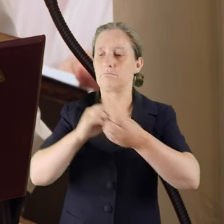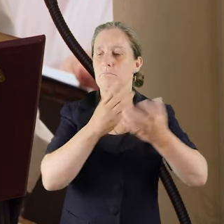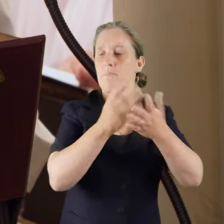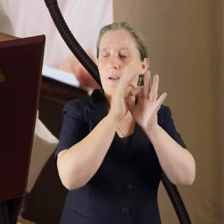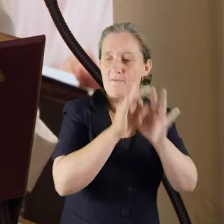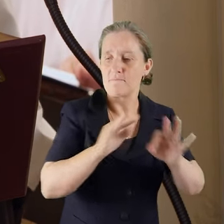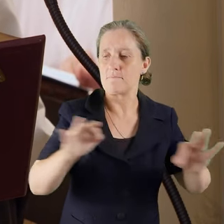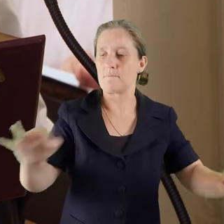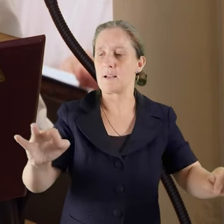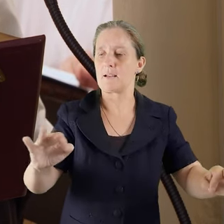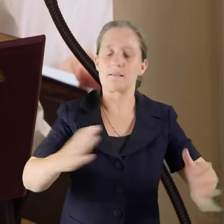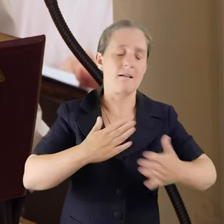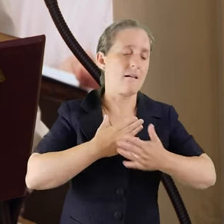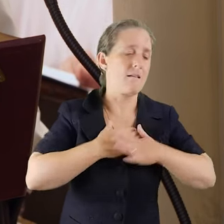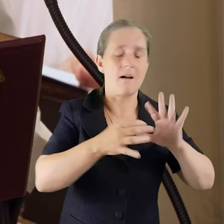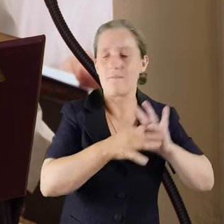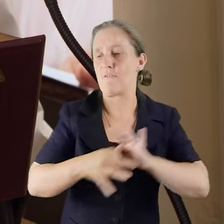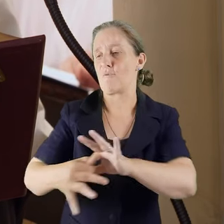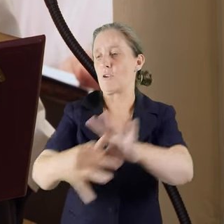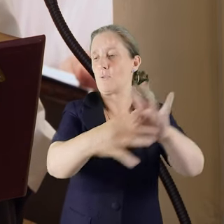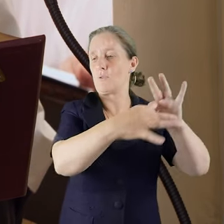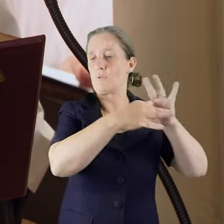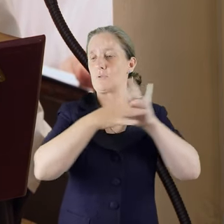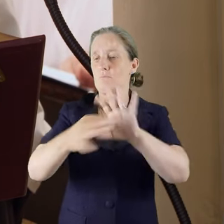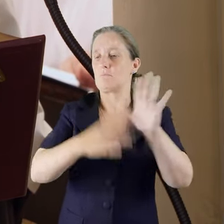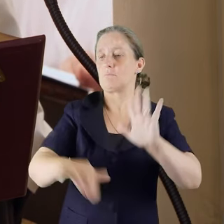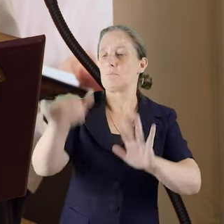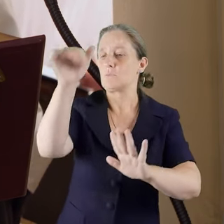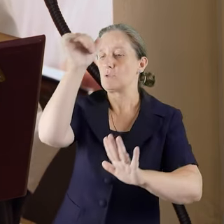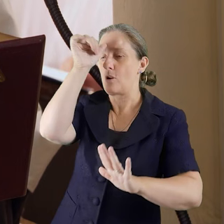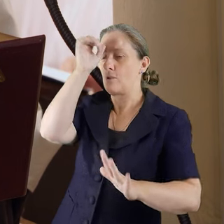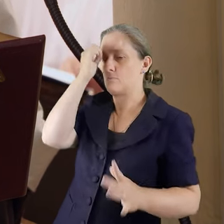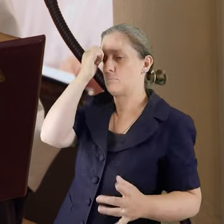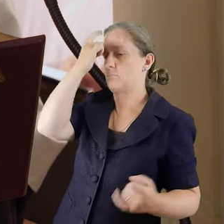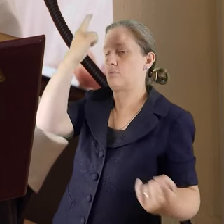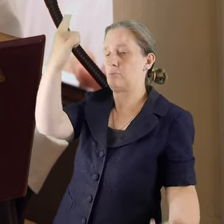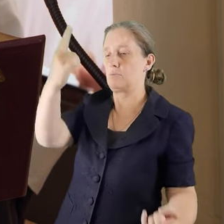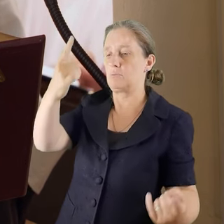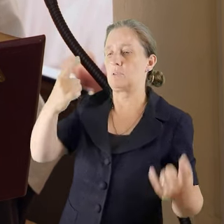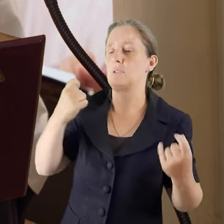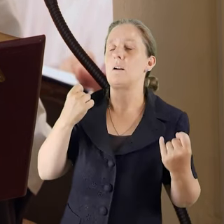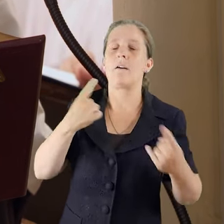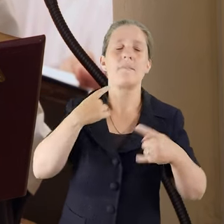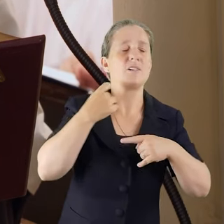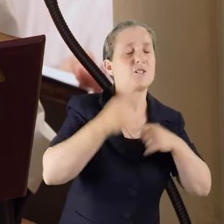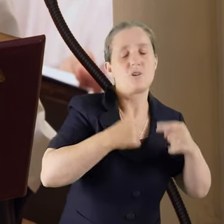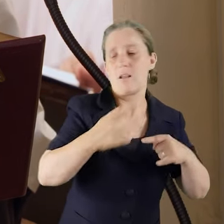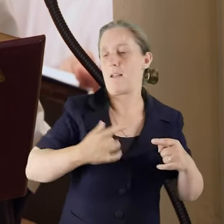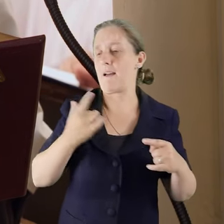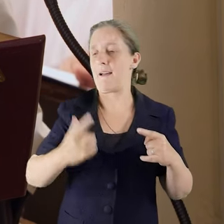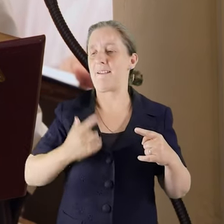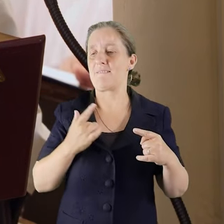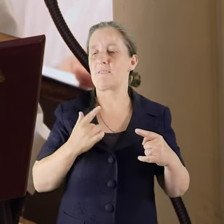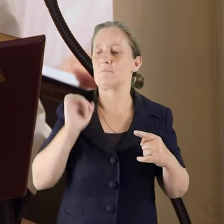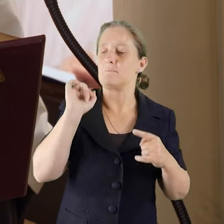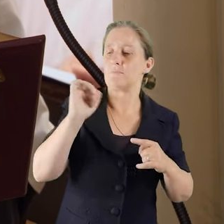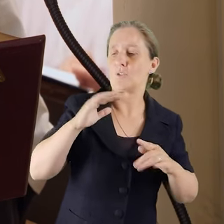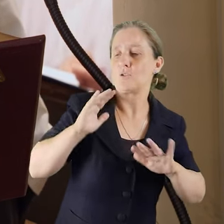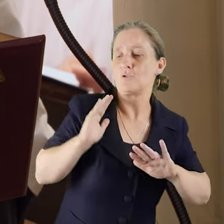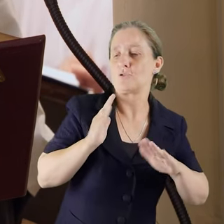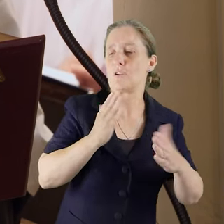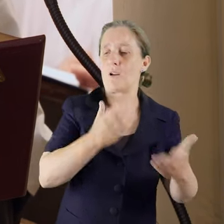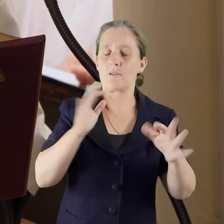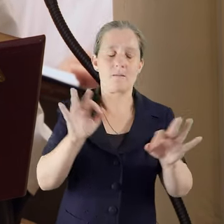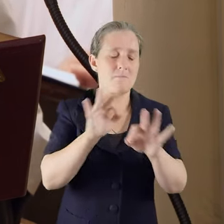Who art the author of peace and lover of concord, in knowledge of whom standeth our eternal life, whose service is